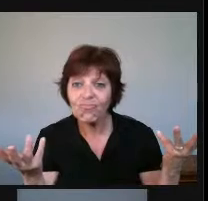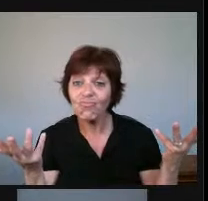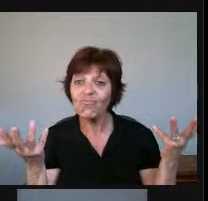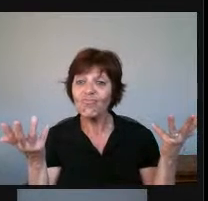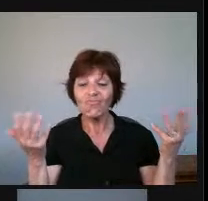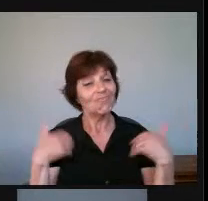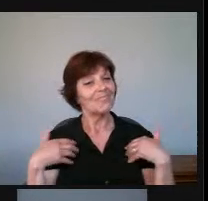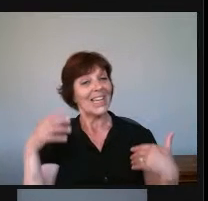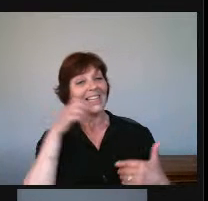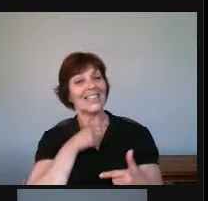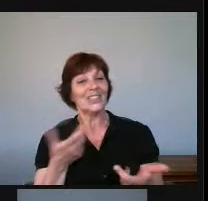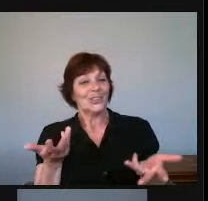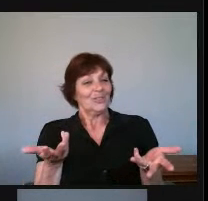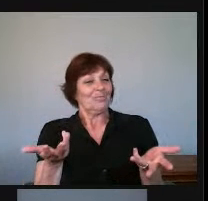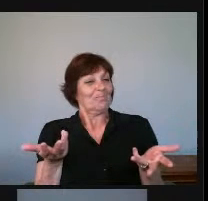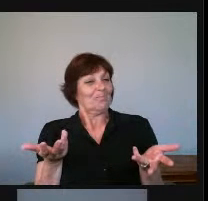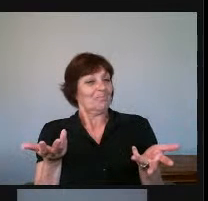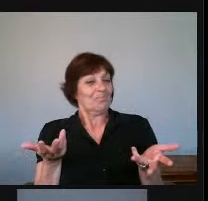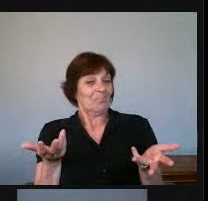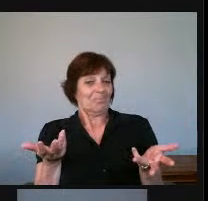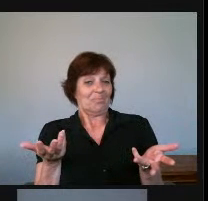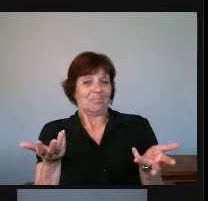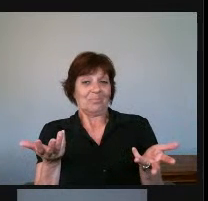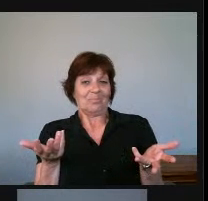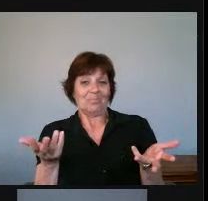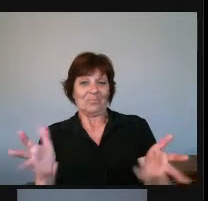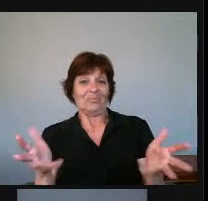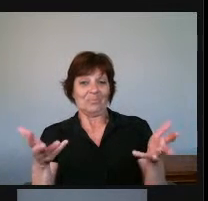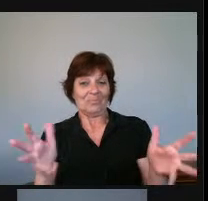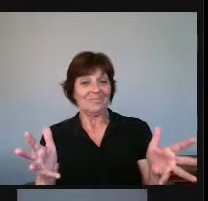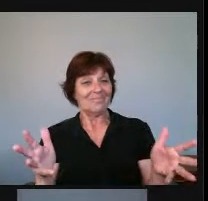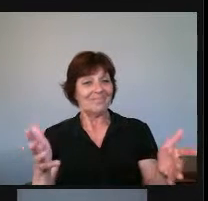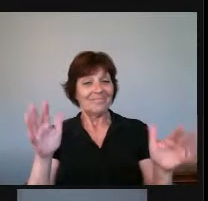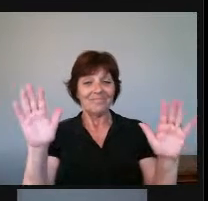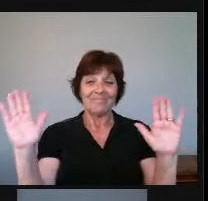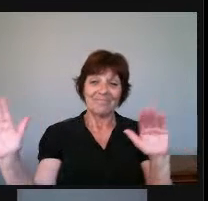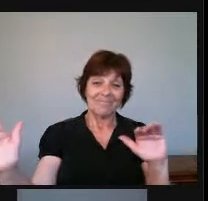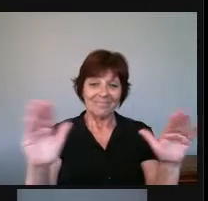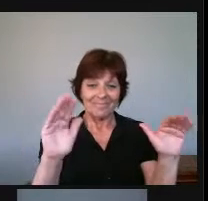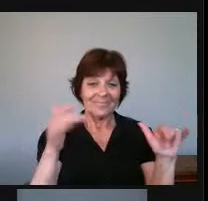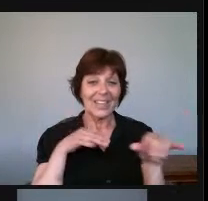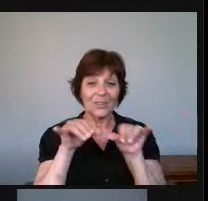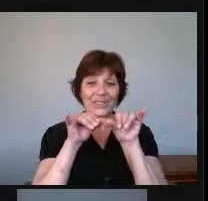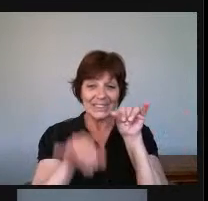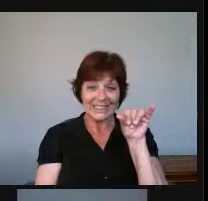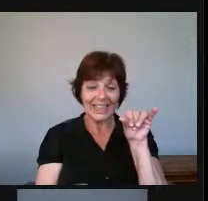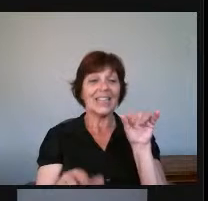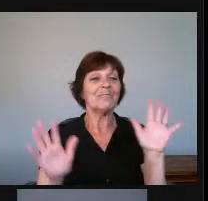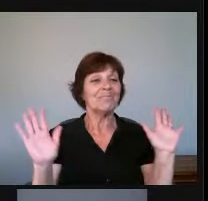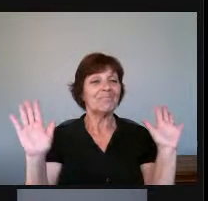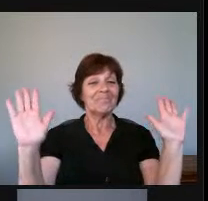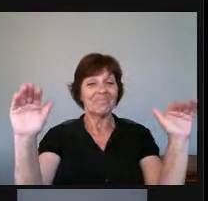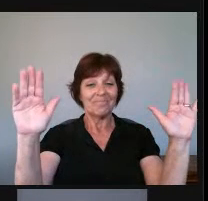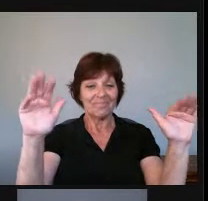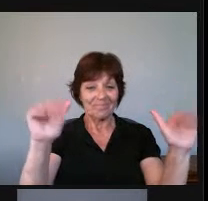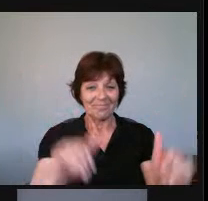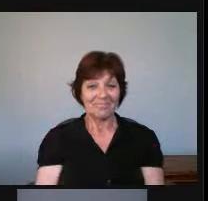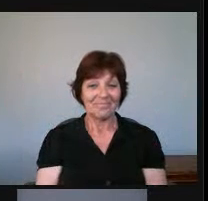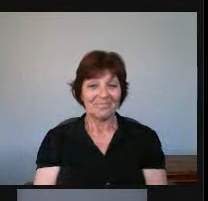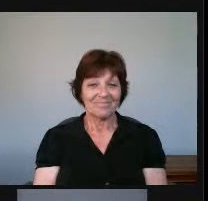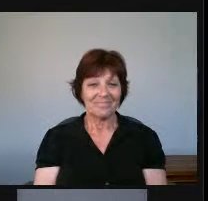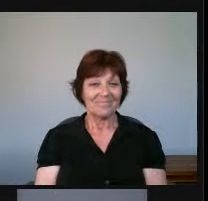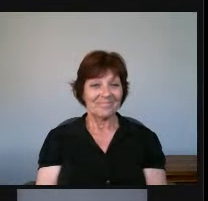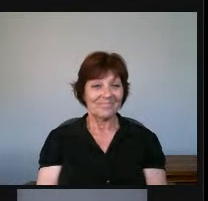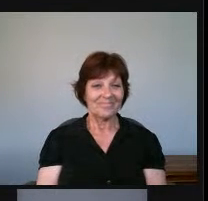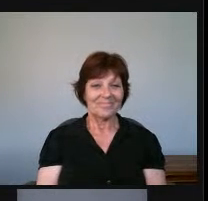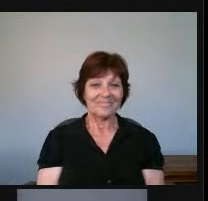I guess we can kind of conclude right now. I will stay on because I believe you need me to do that. So thank you everyone who's